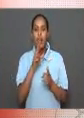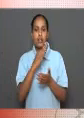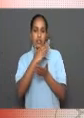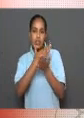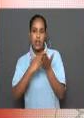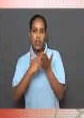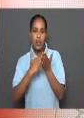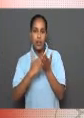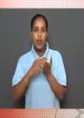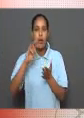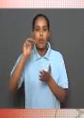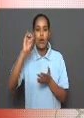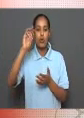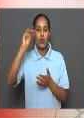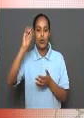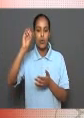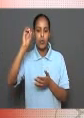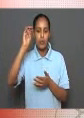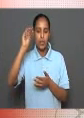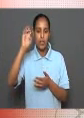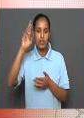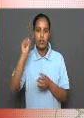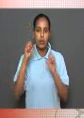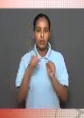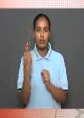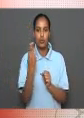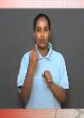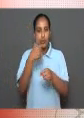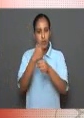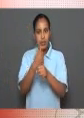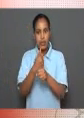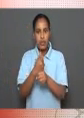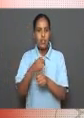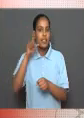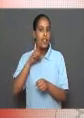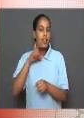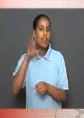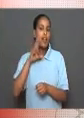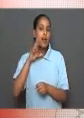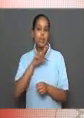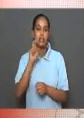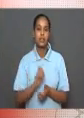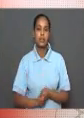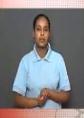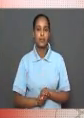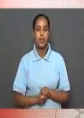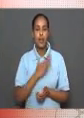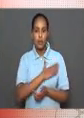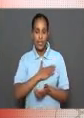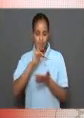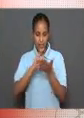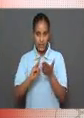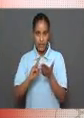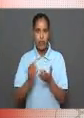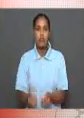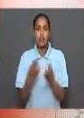What are some of the monomers which can be used to make synthetic rubber?